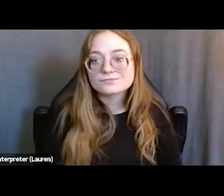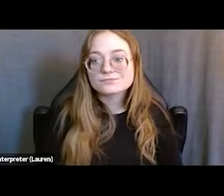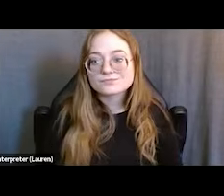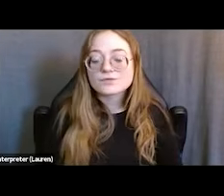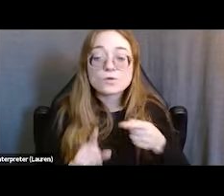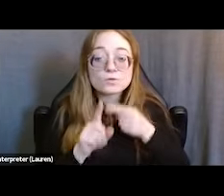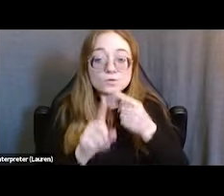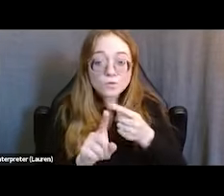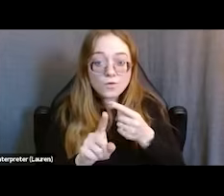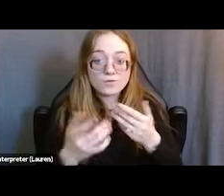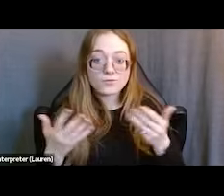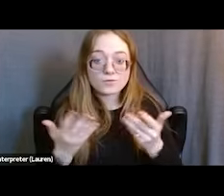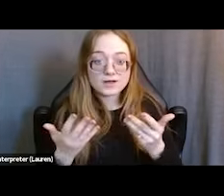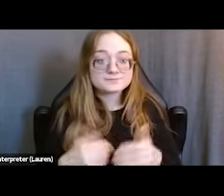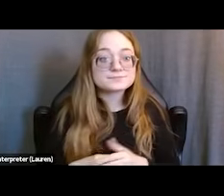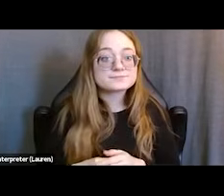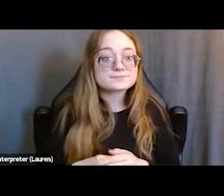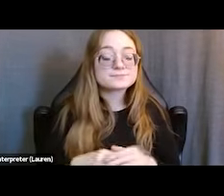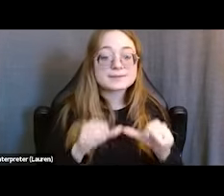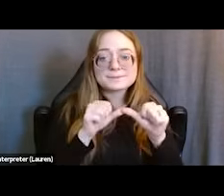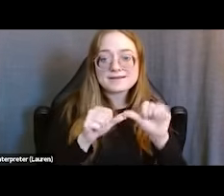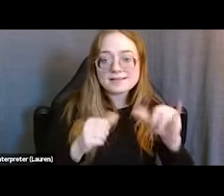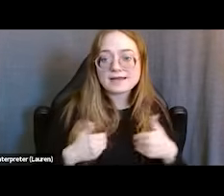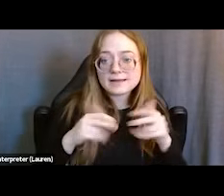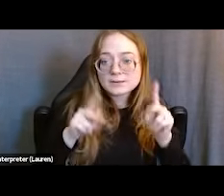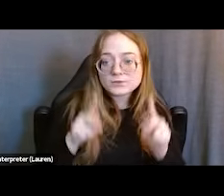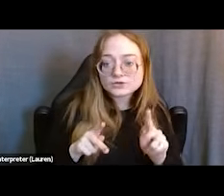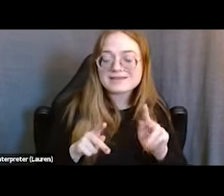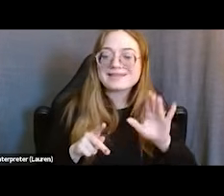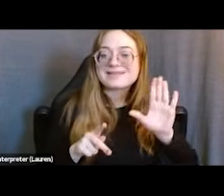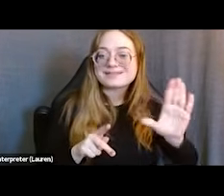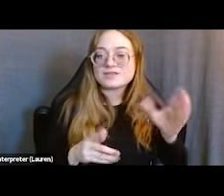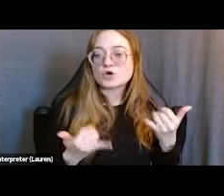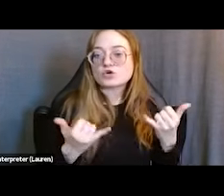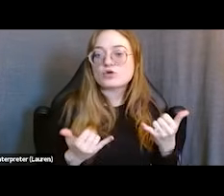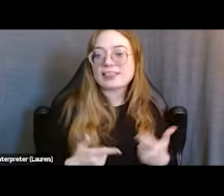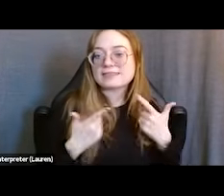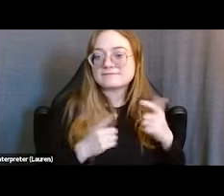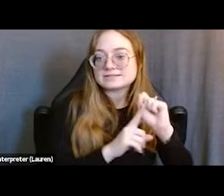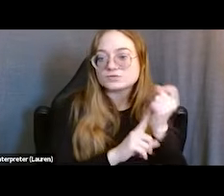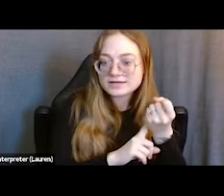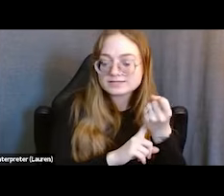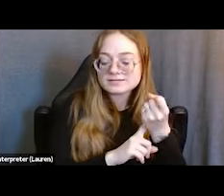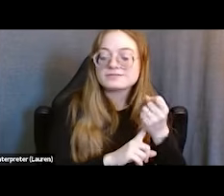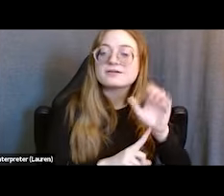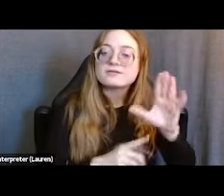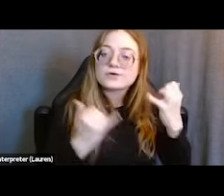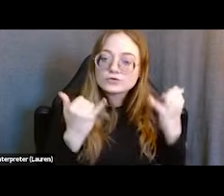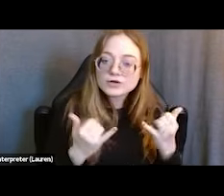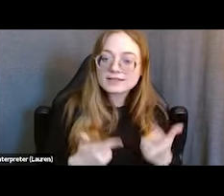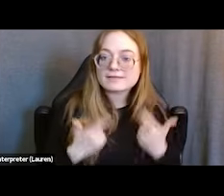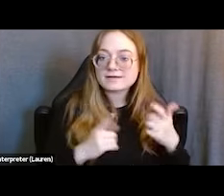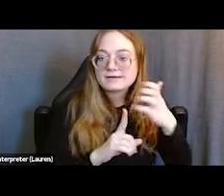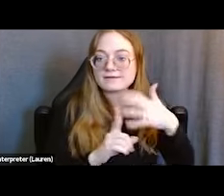and stabilization is to maintain that young person in their current living situation and their current living environment. That's